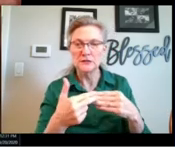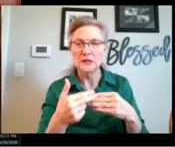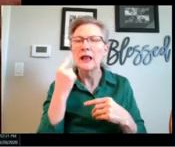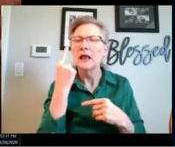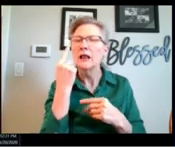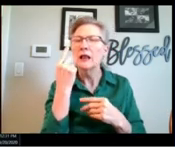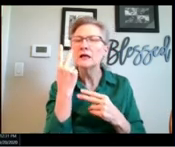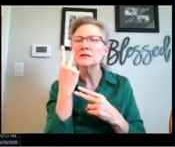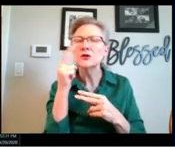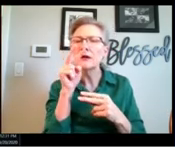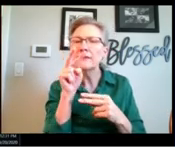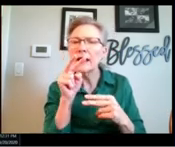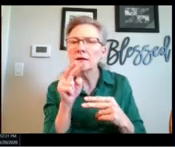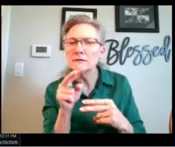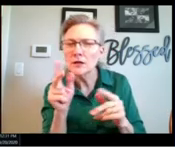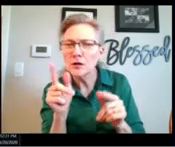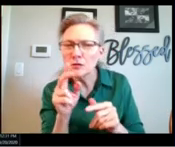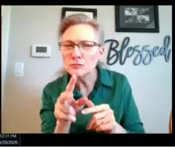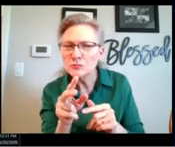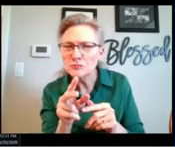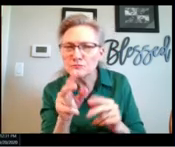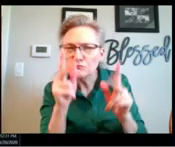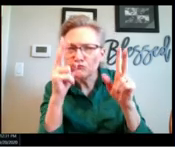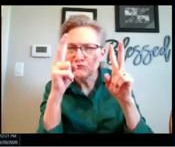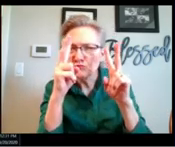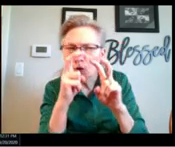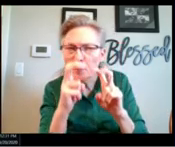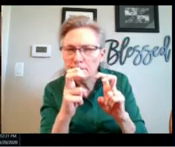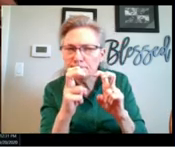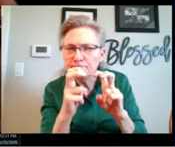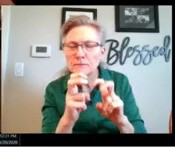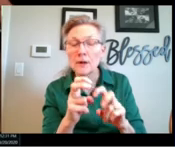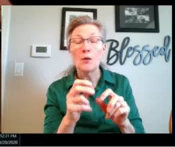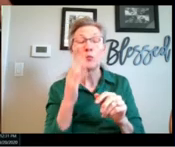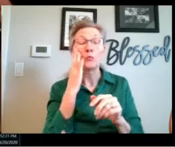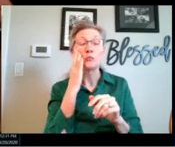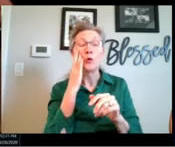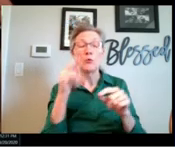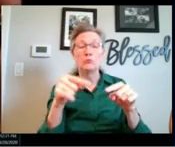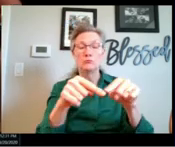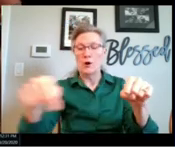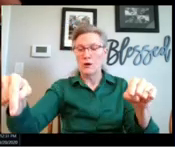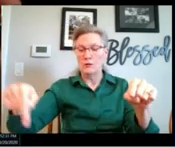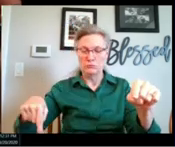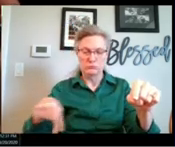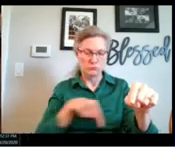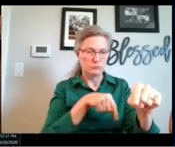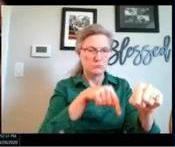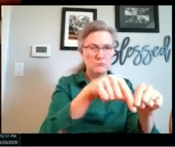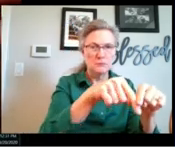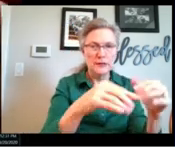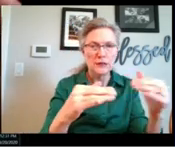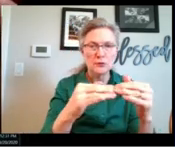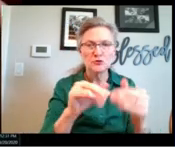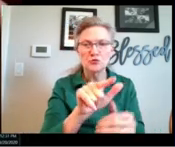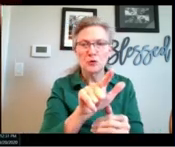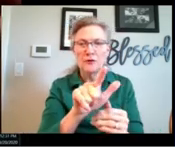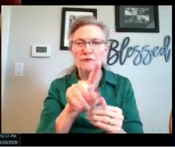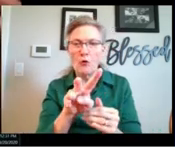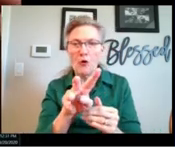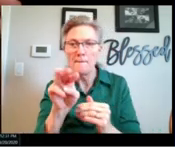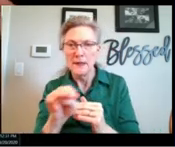now. We know that our total perimeter is going to be 24. So just like our area formula, we're going to plug in those numbers or substitute those numbers